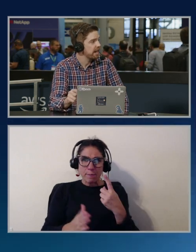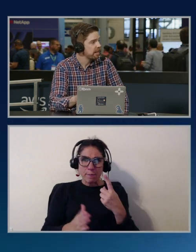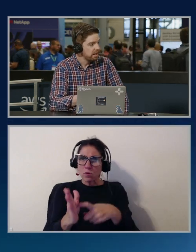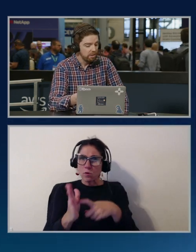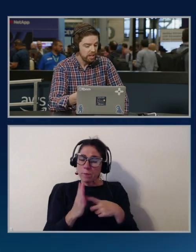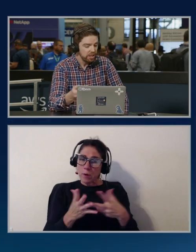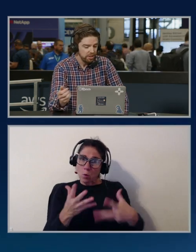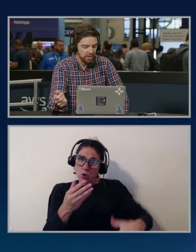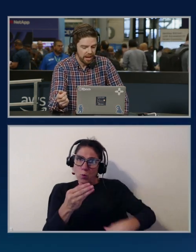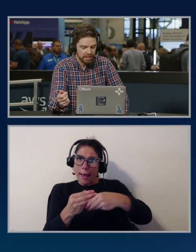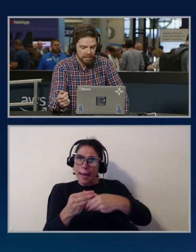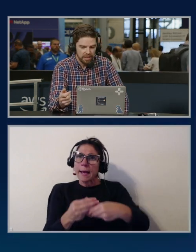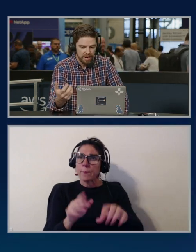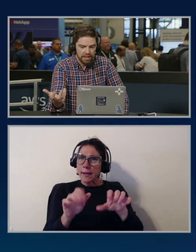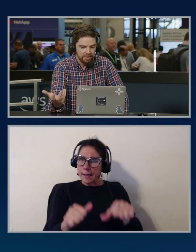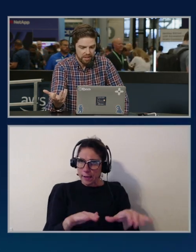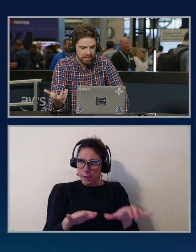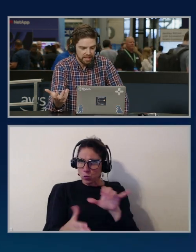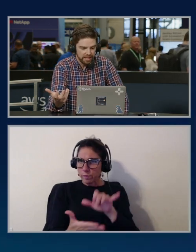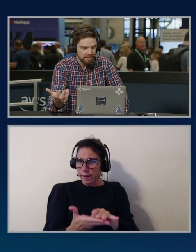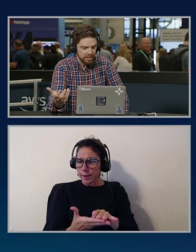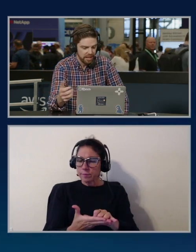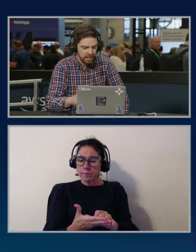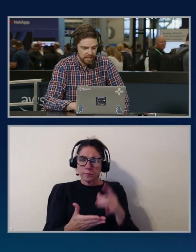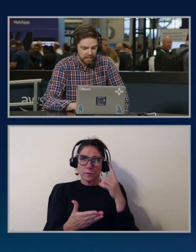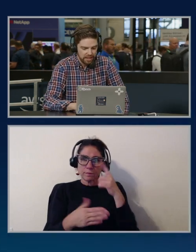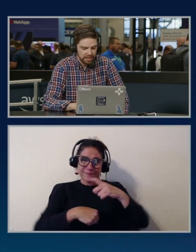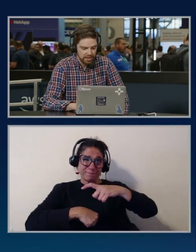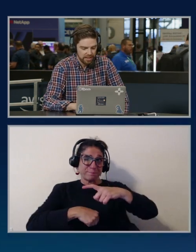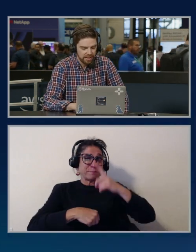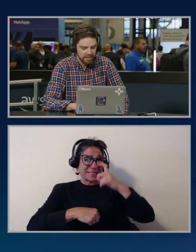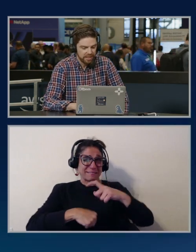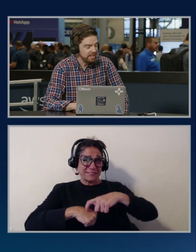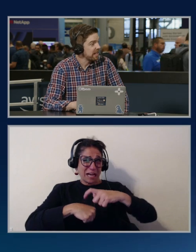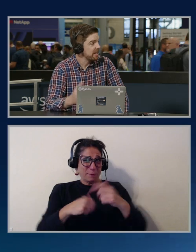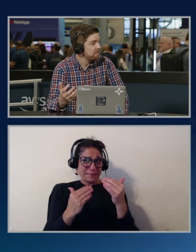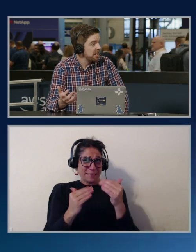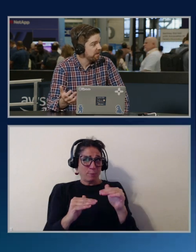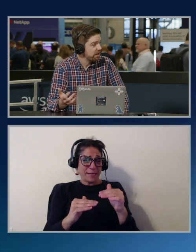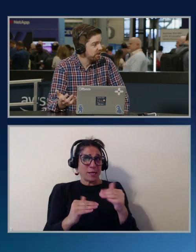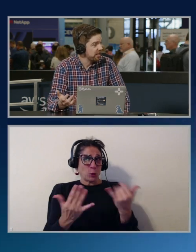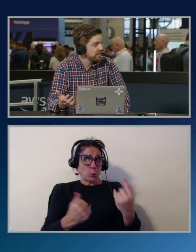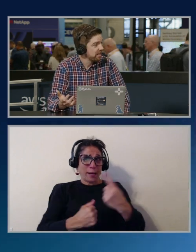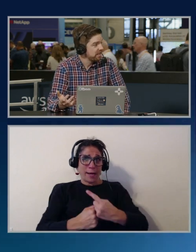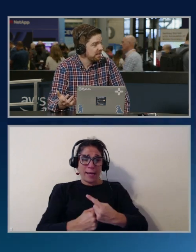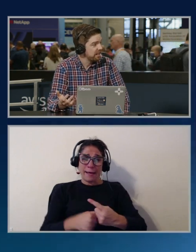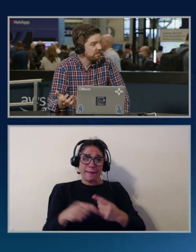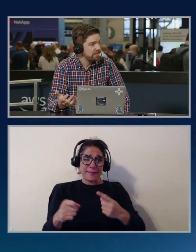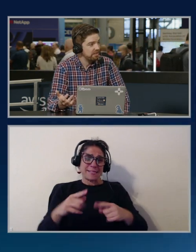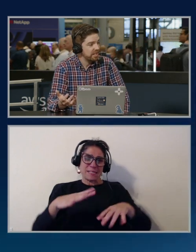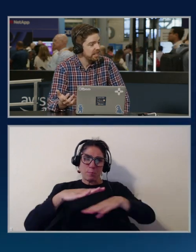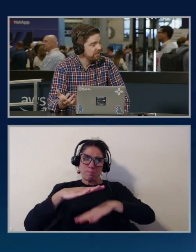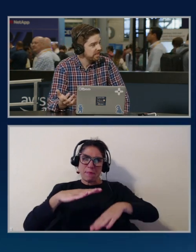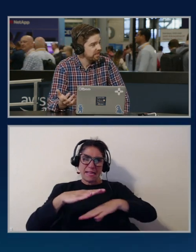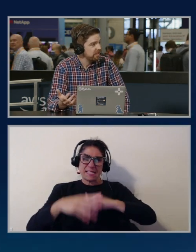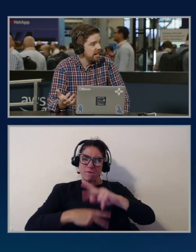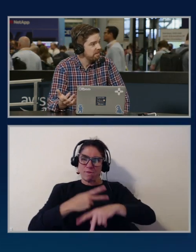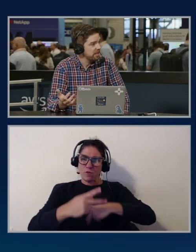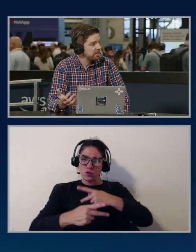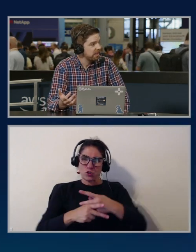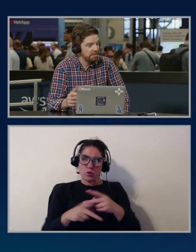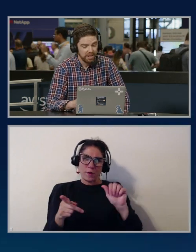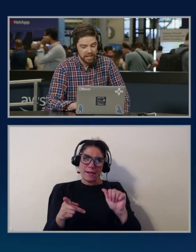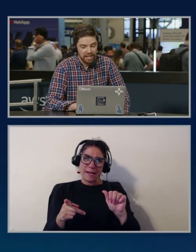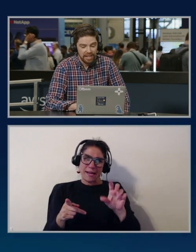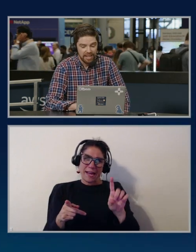to add, we could do that. I think for the sake of time today, this is kind of the base version of what Adrian described.